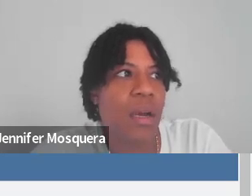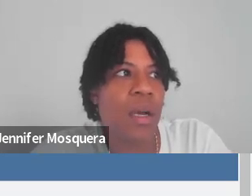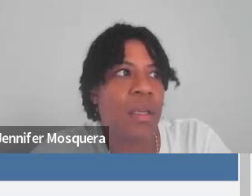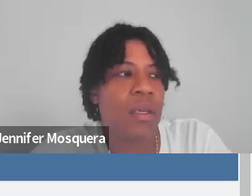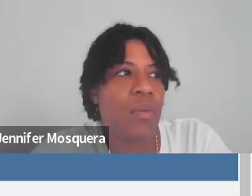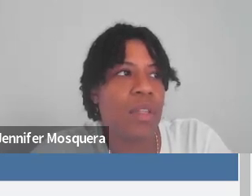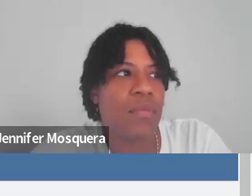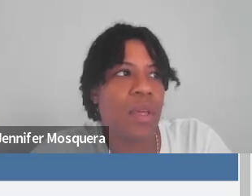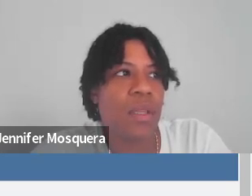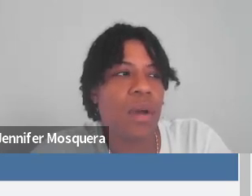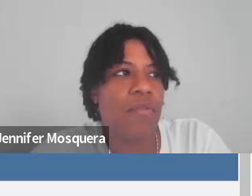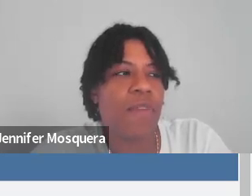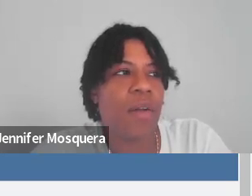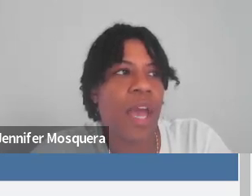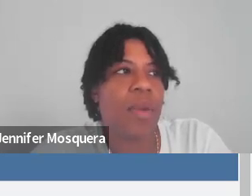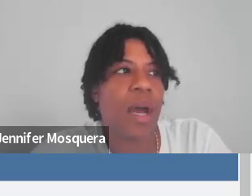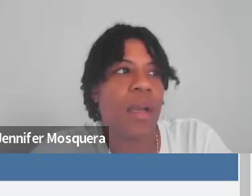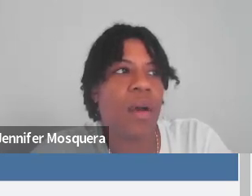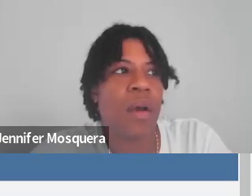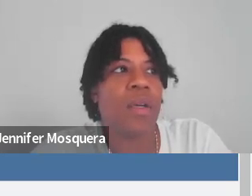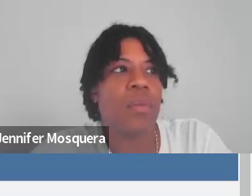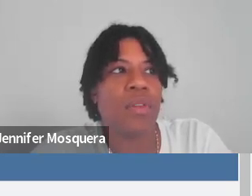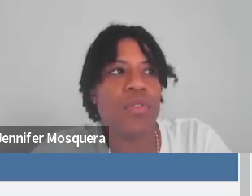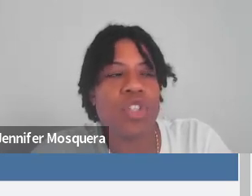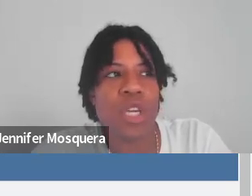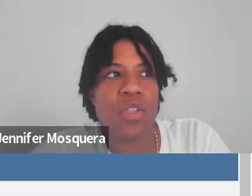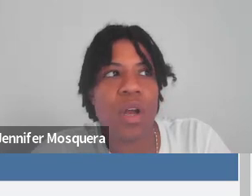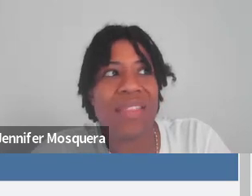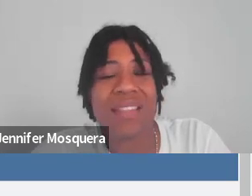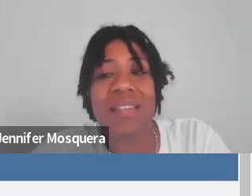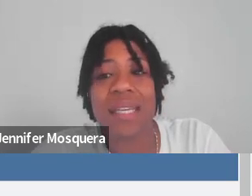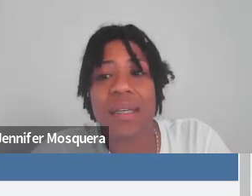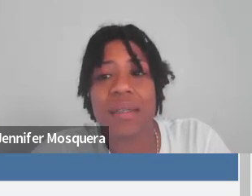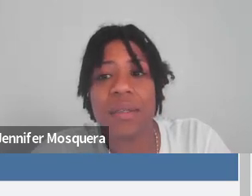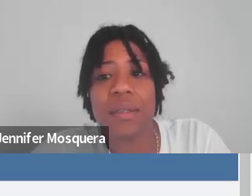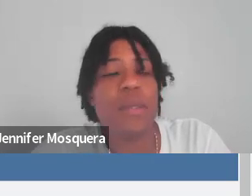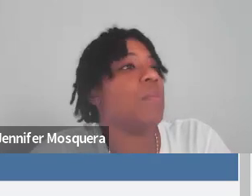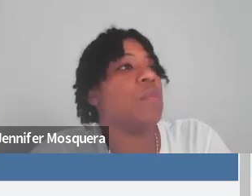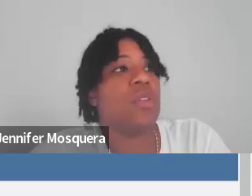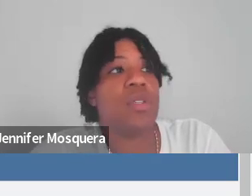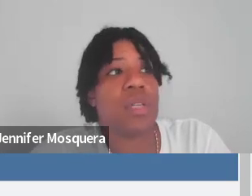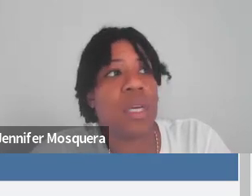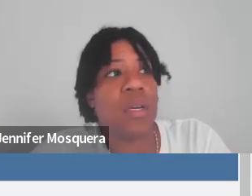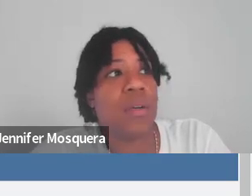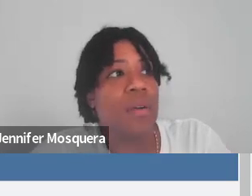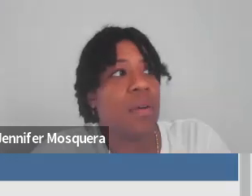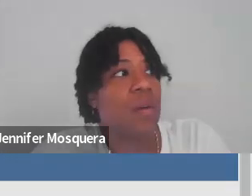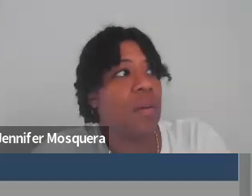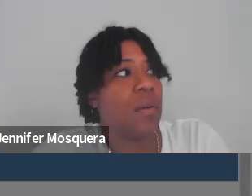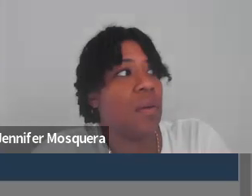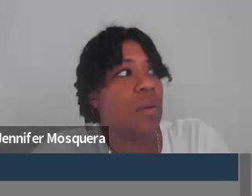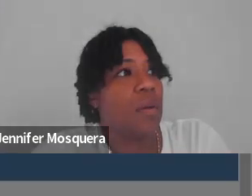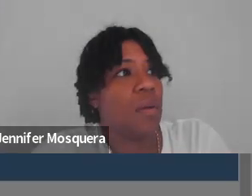little icon with the little file cabinet icon with the view change log, and that's a link. So you just click here.